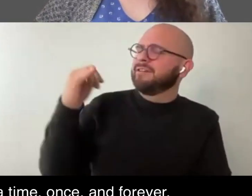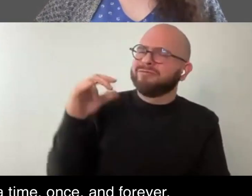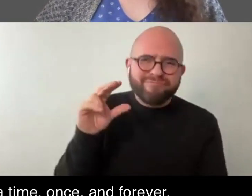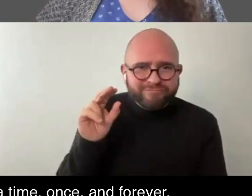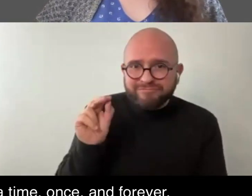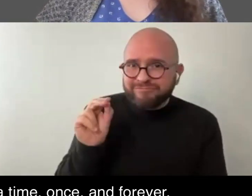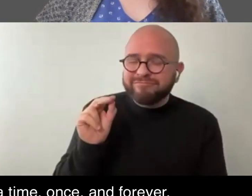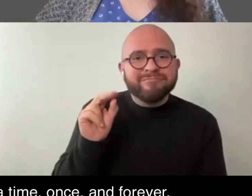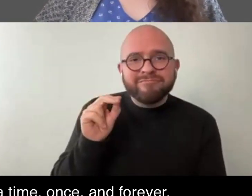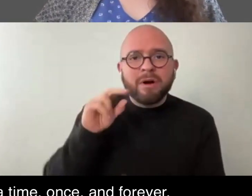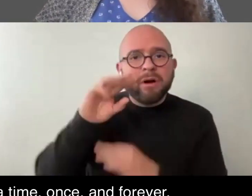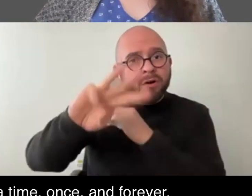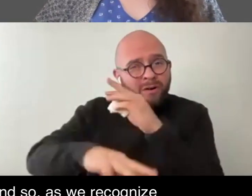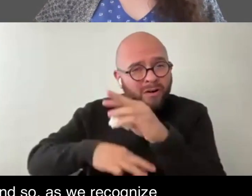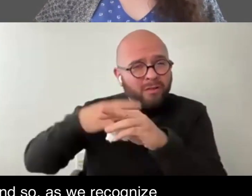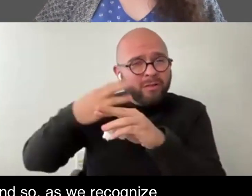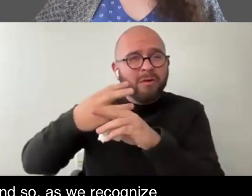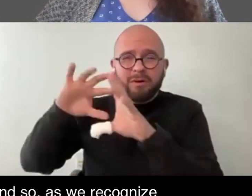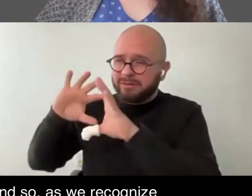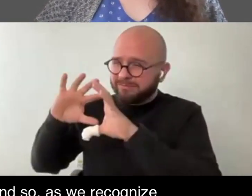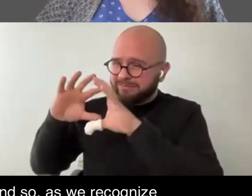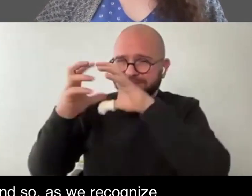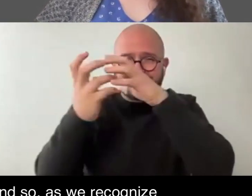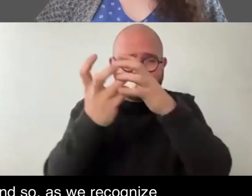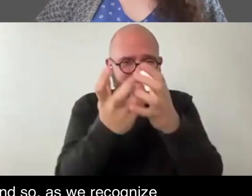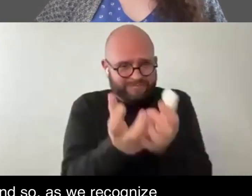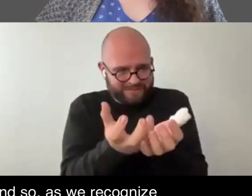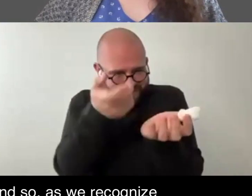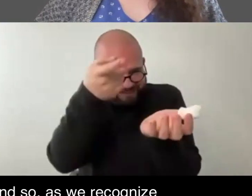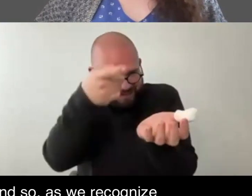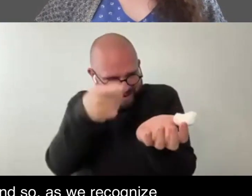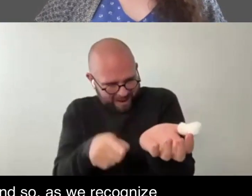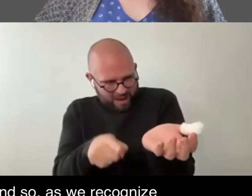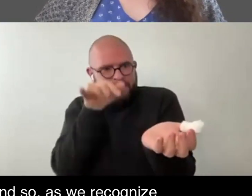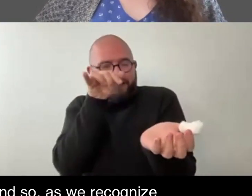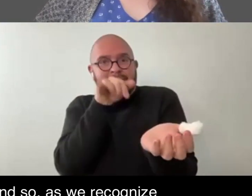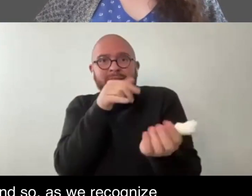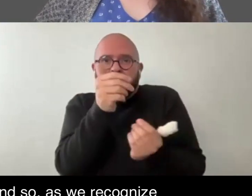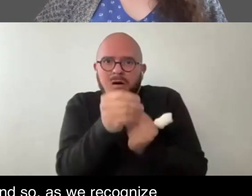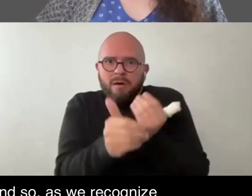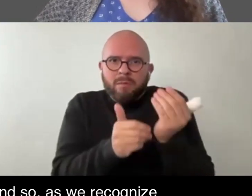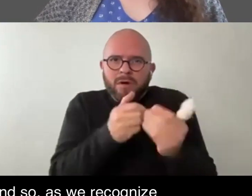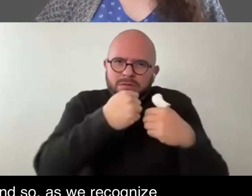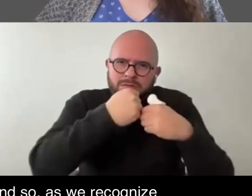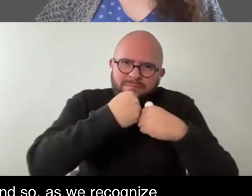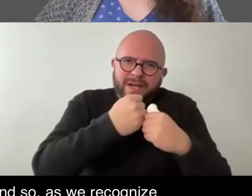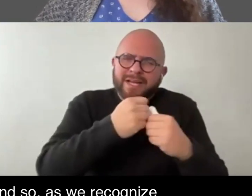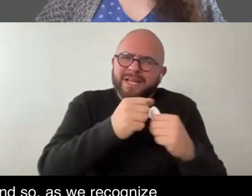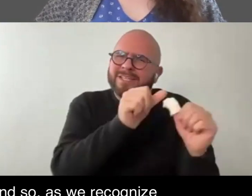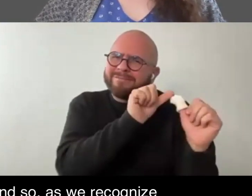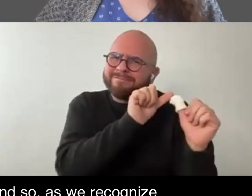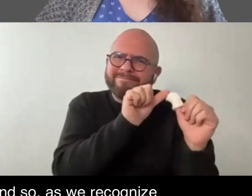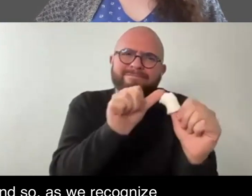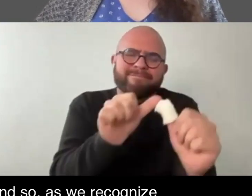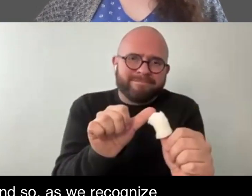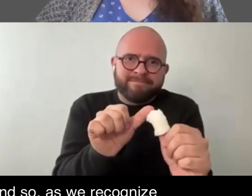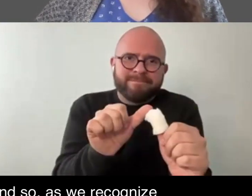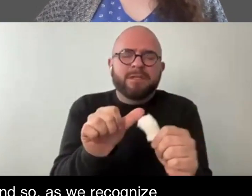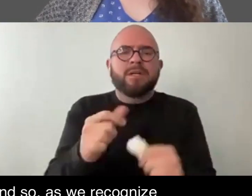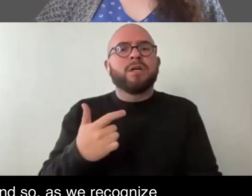the world into existence is a continuous process." And so, as we recognize the